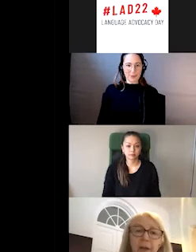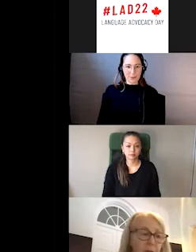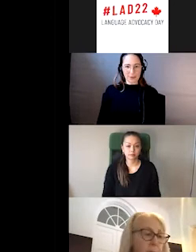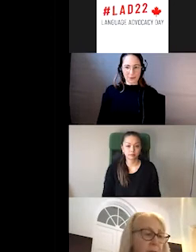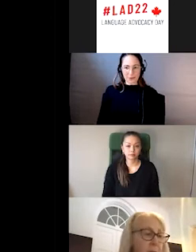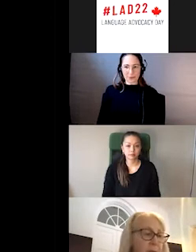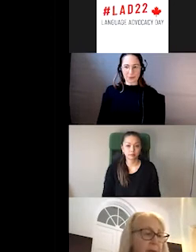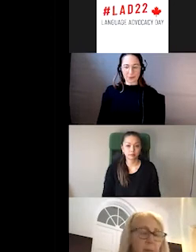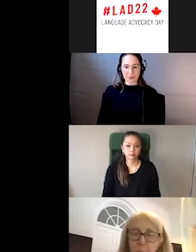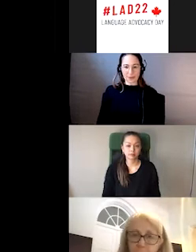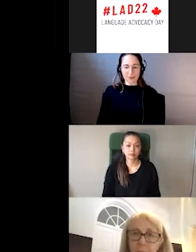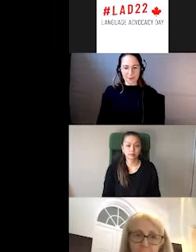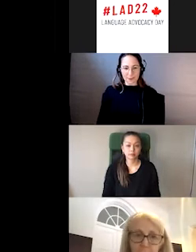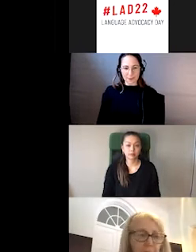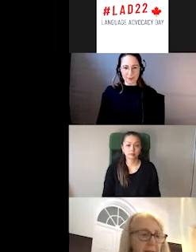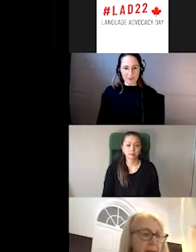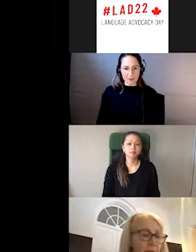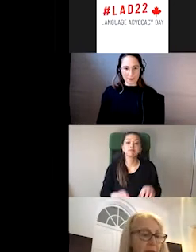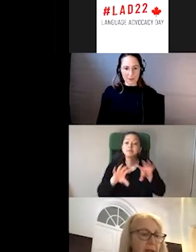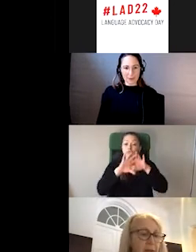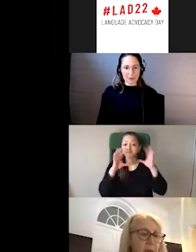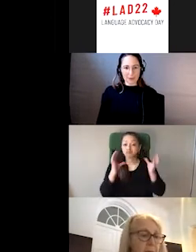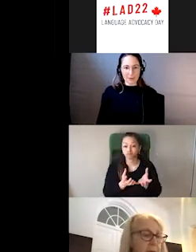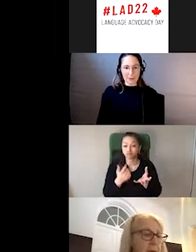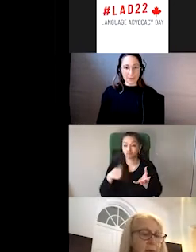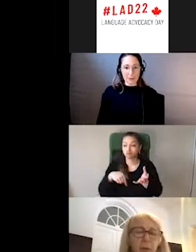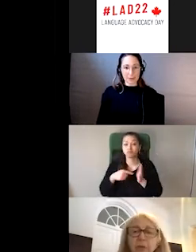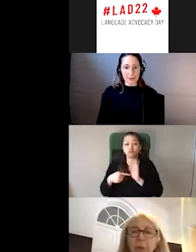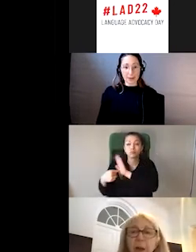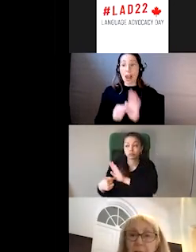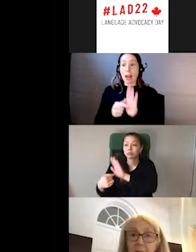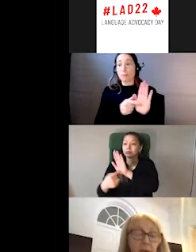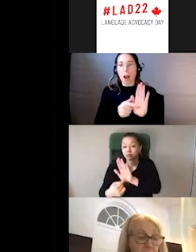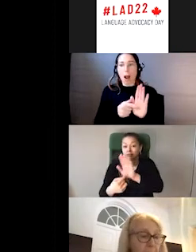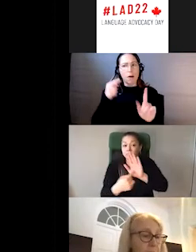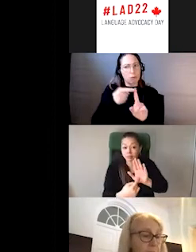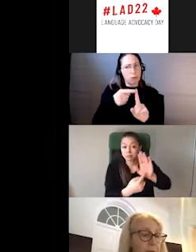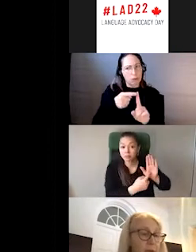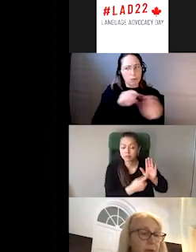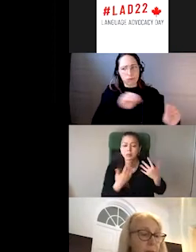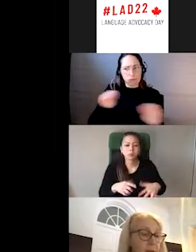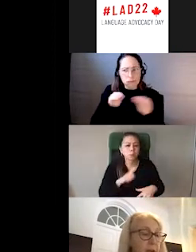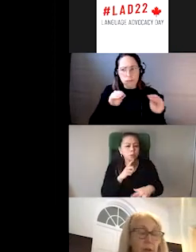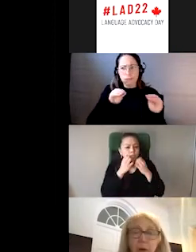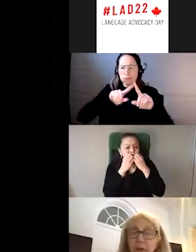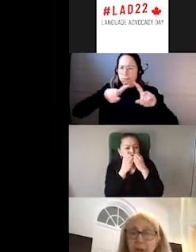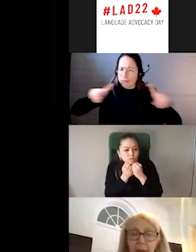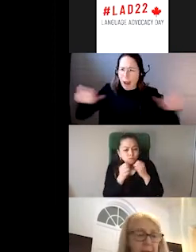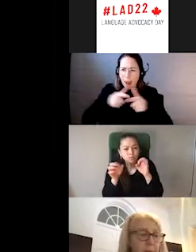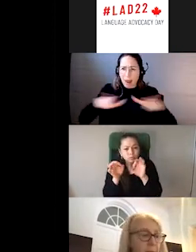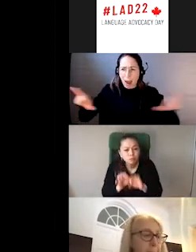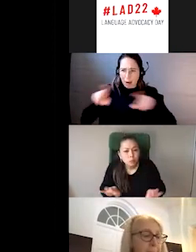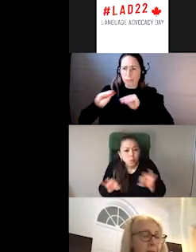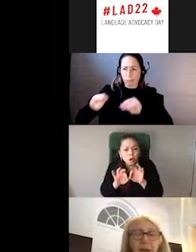Our exhibits play an important role in educating the public about the variety of languages that are spoken across